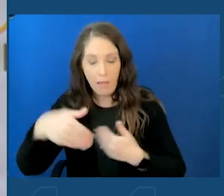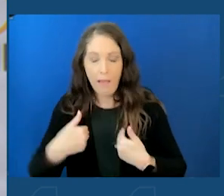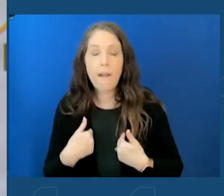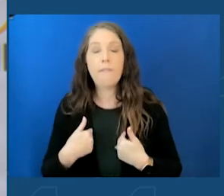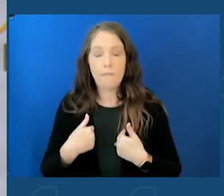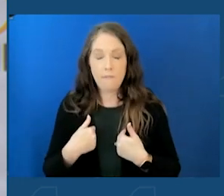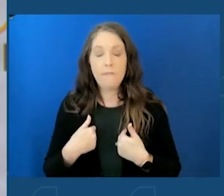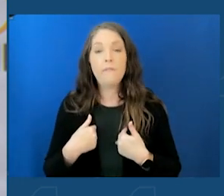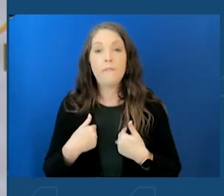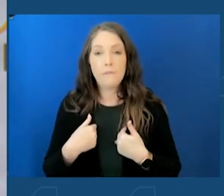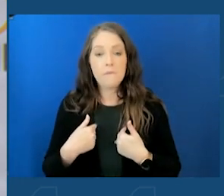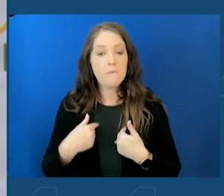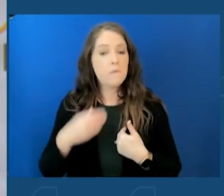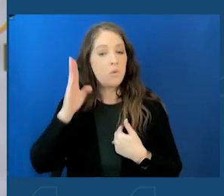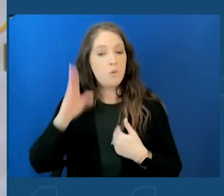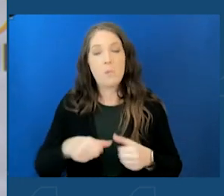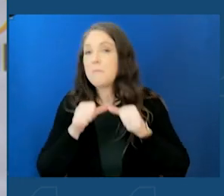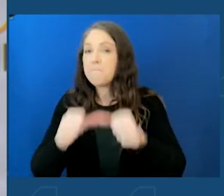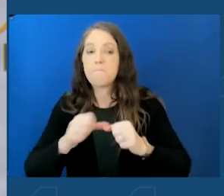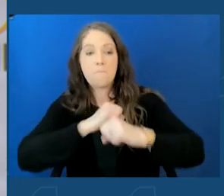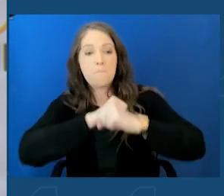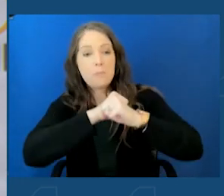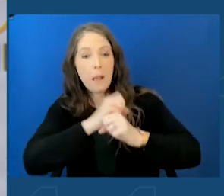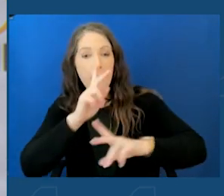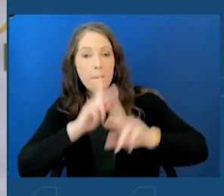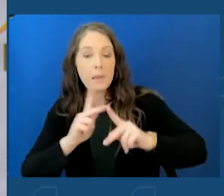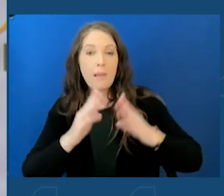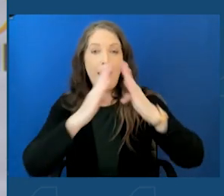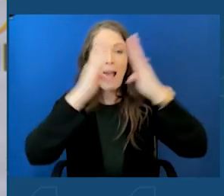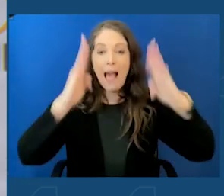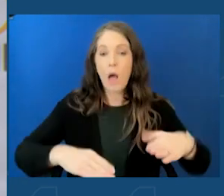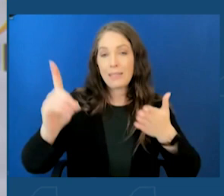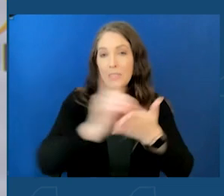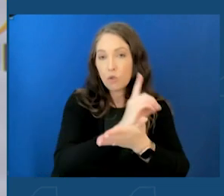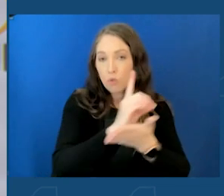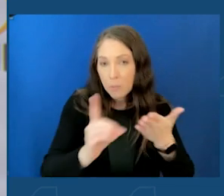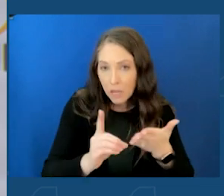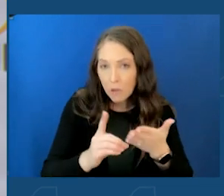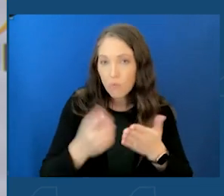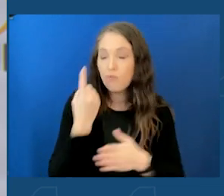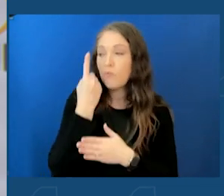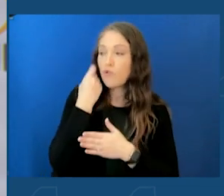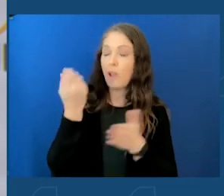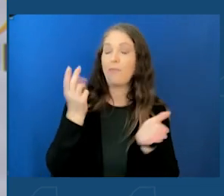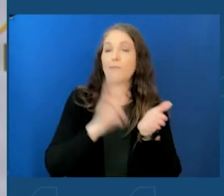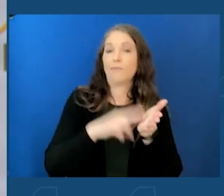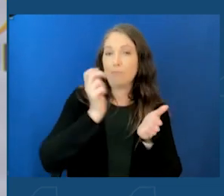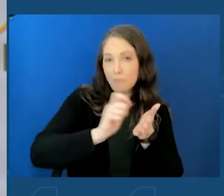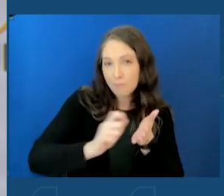And we're going to continue protecting people from housing discrimination. We've signed legislation to protect individuals from housing discrimination,